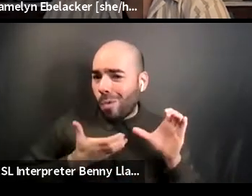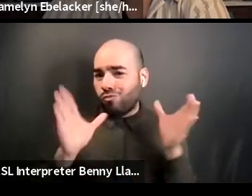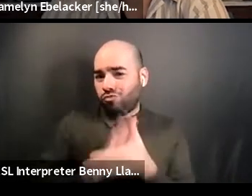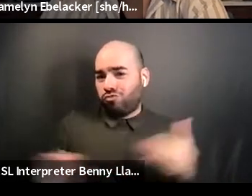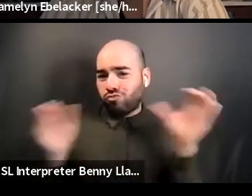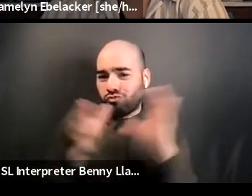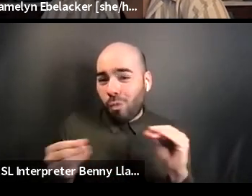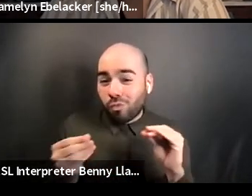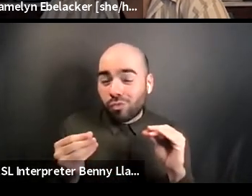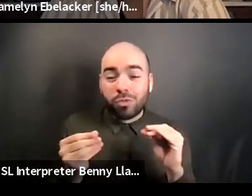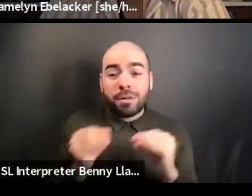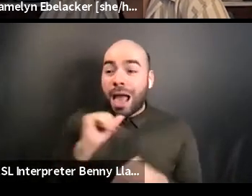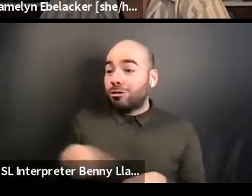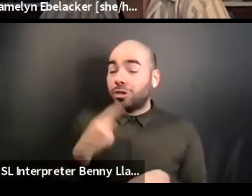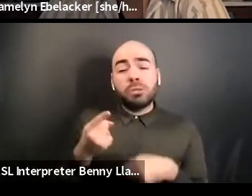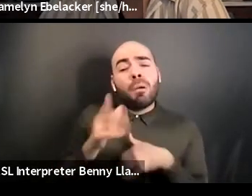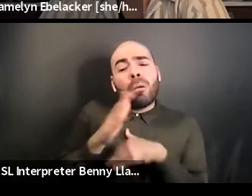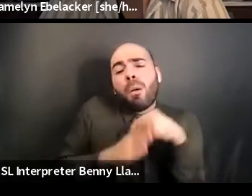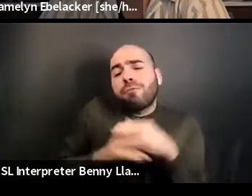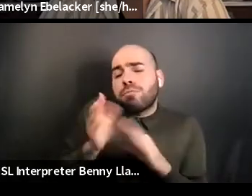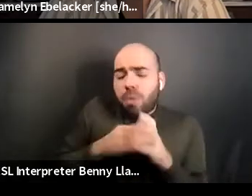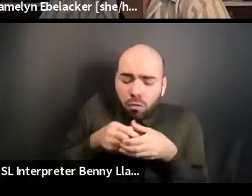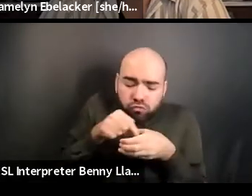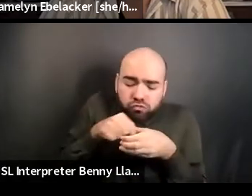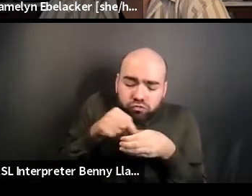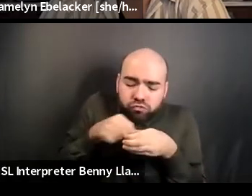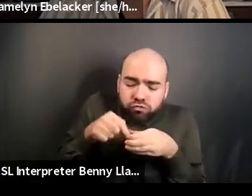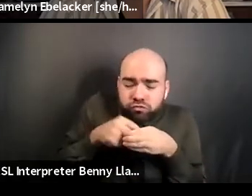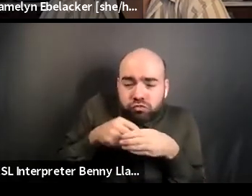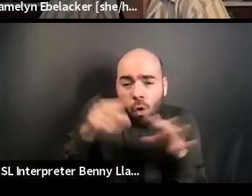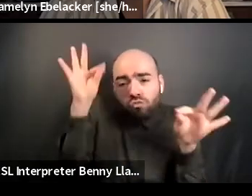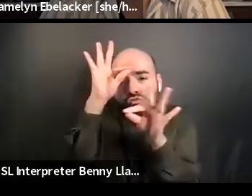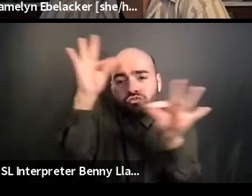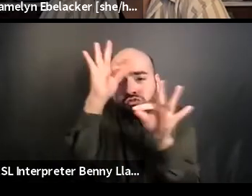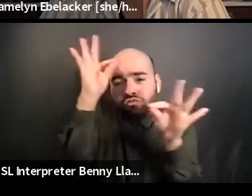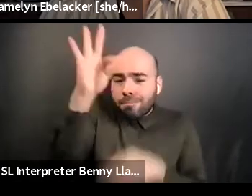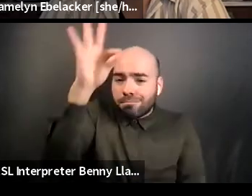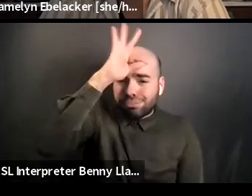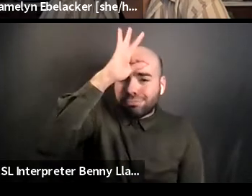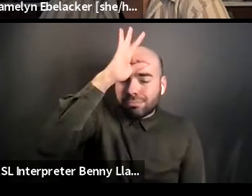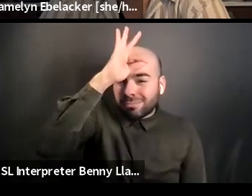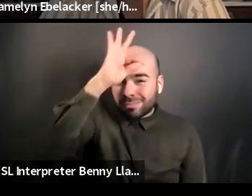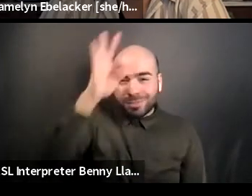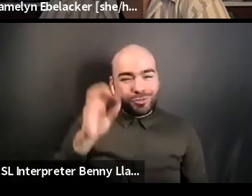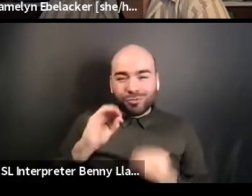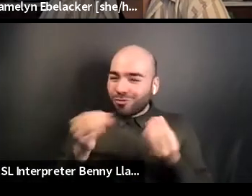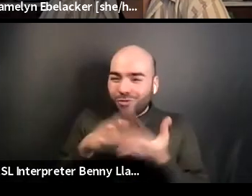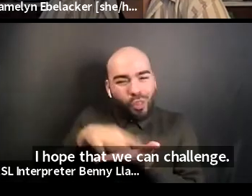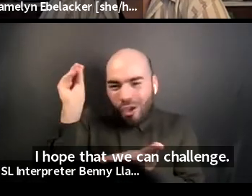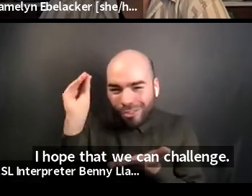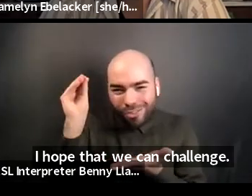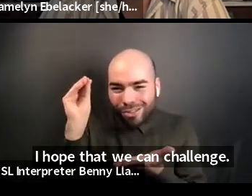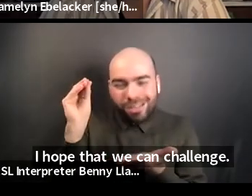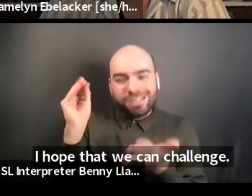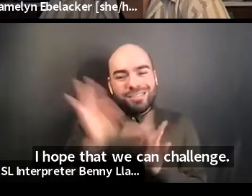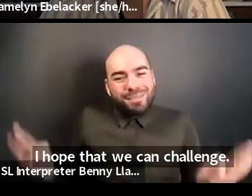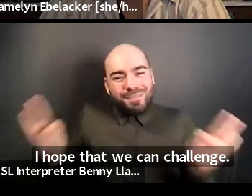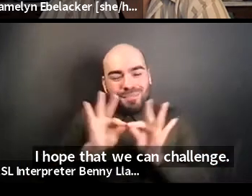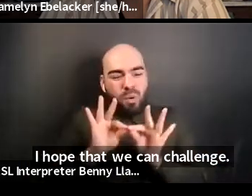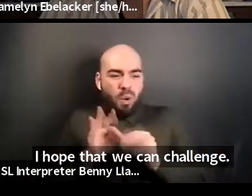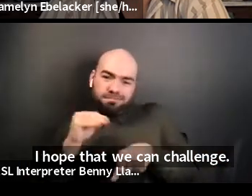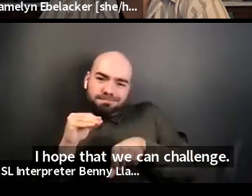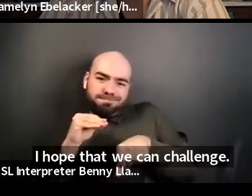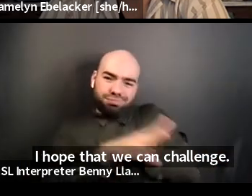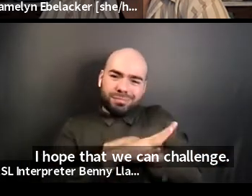your comfortable bubble of ignorance. And I hope that we can challenge these issues, you know,